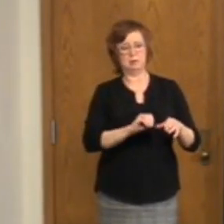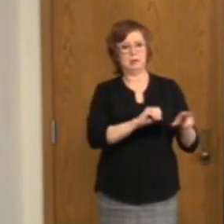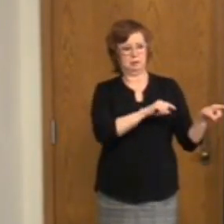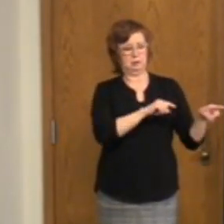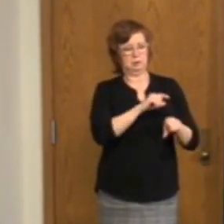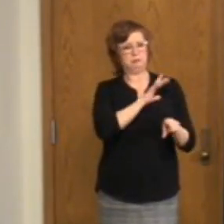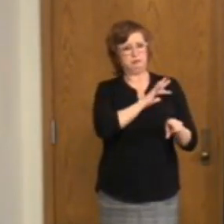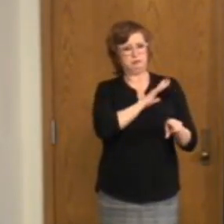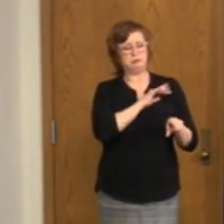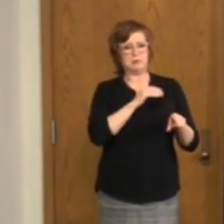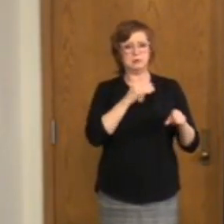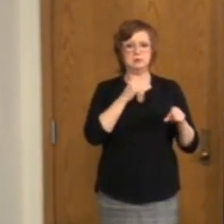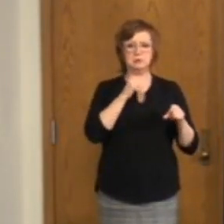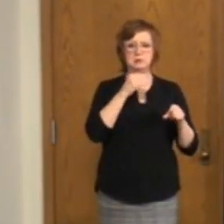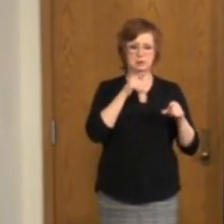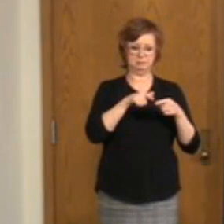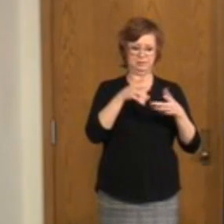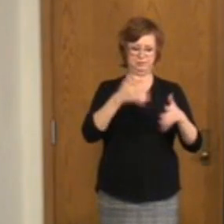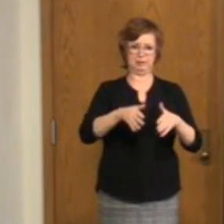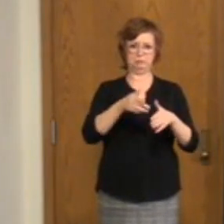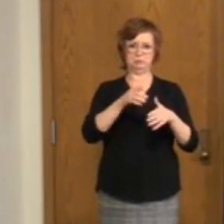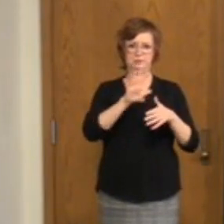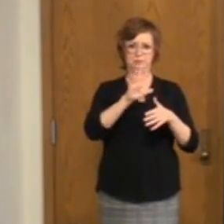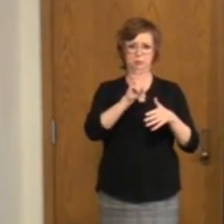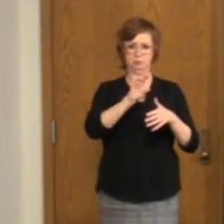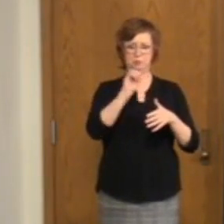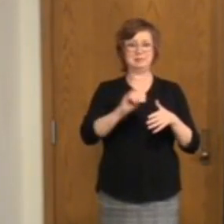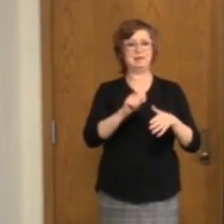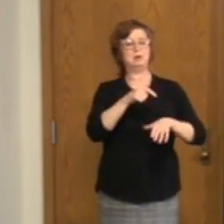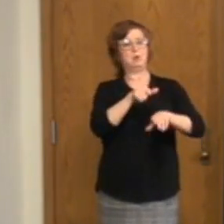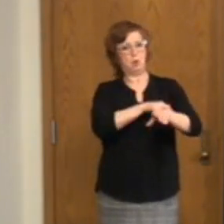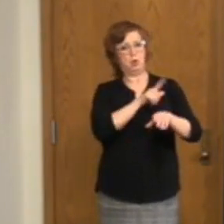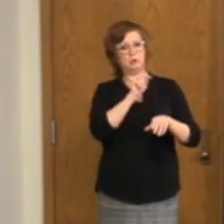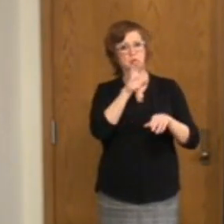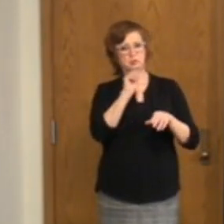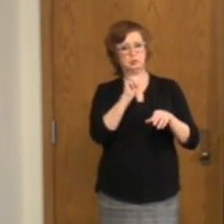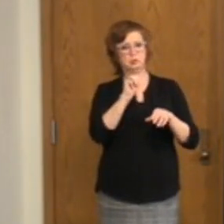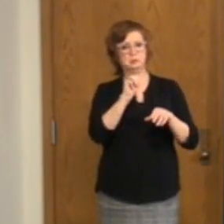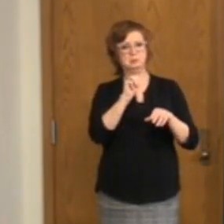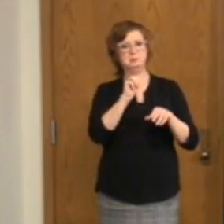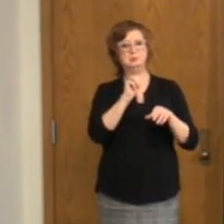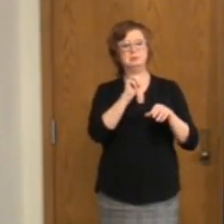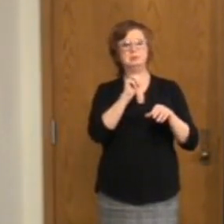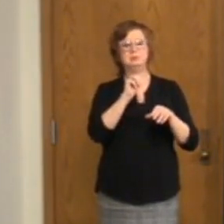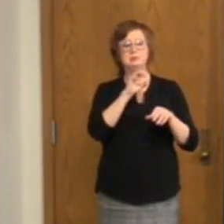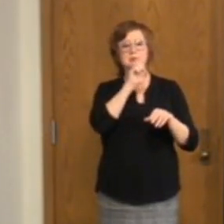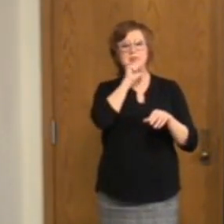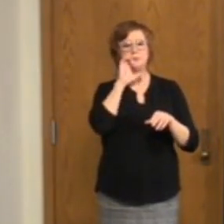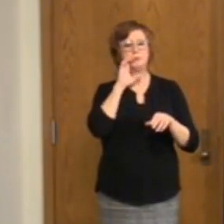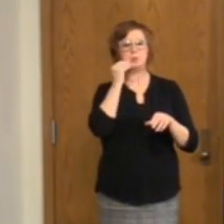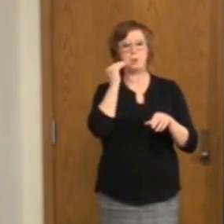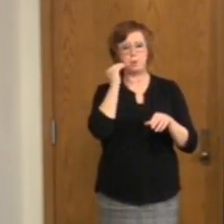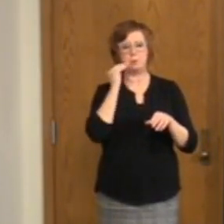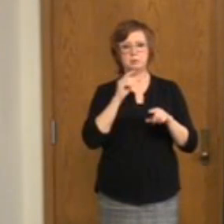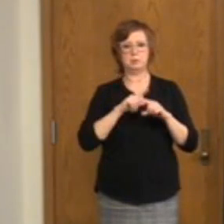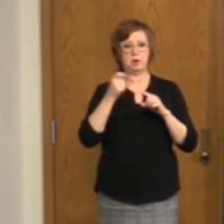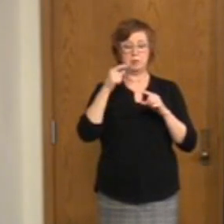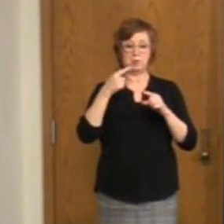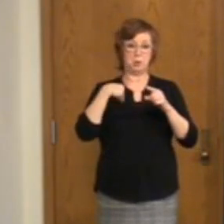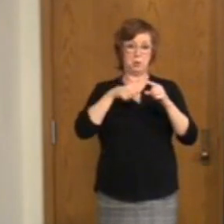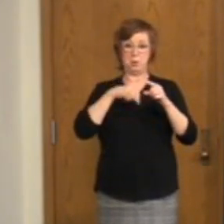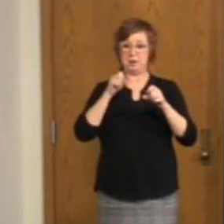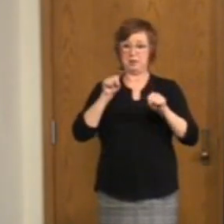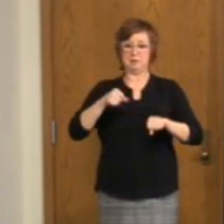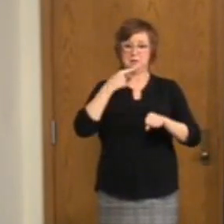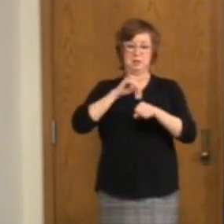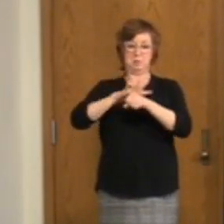this pandemic is over, but there are going to be some important milestones along the way. To me, this is a very significant